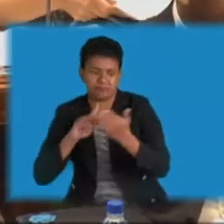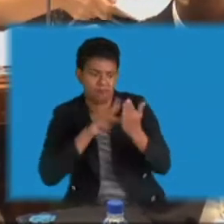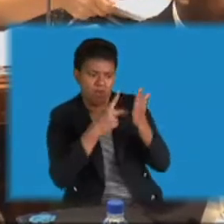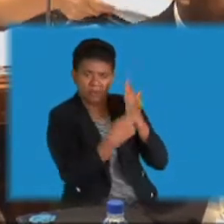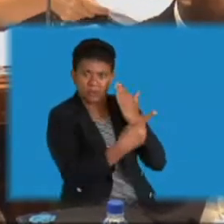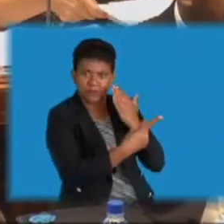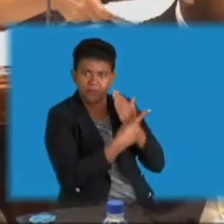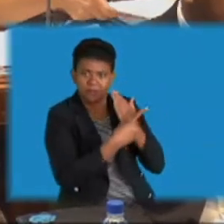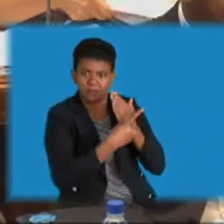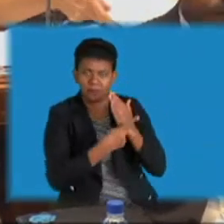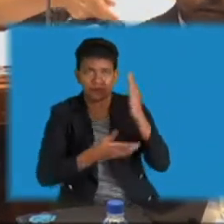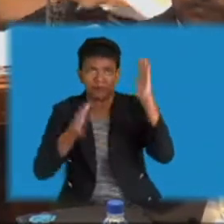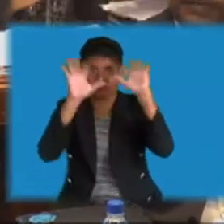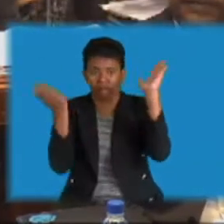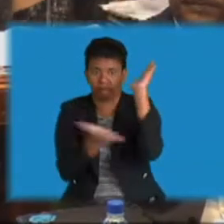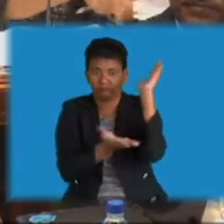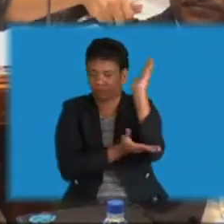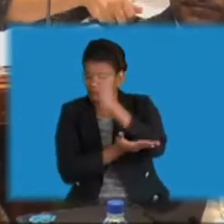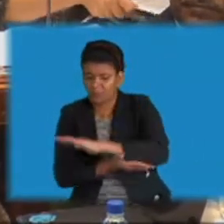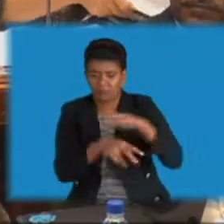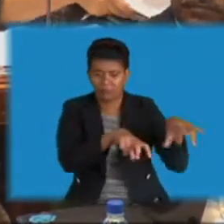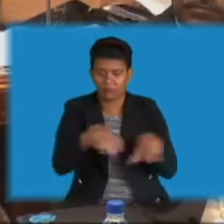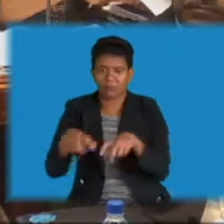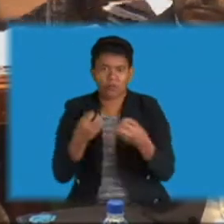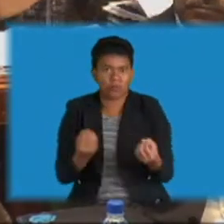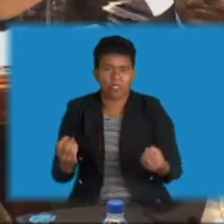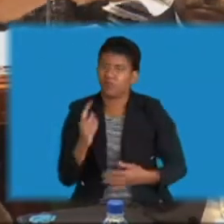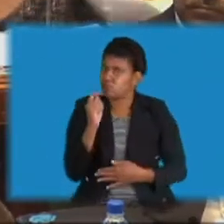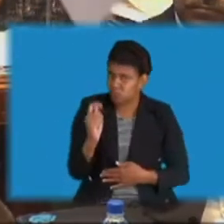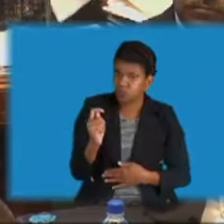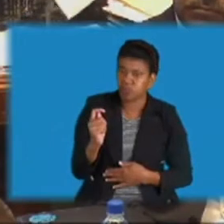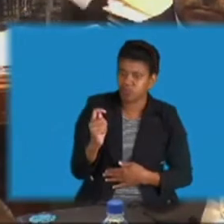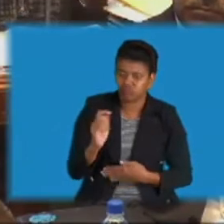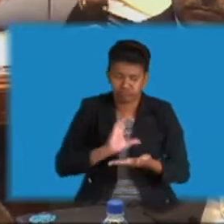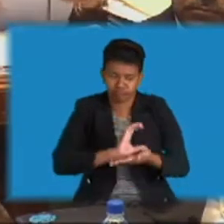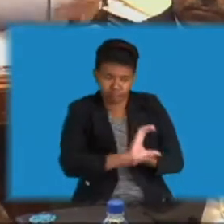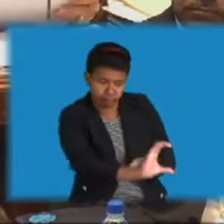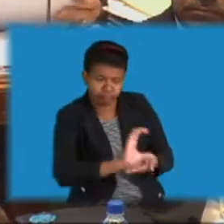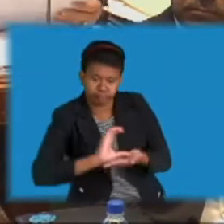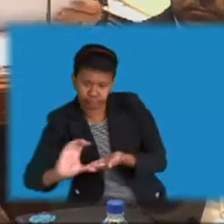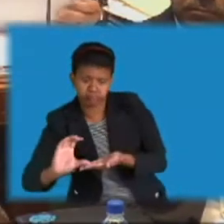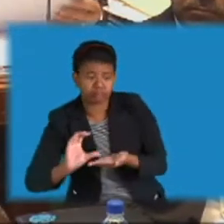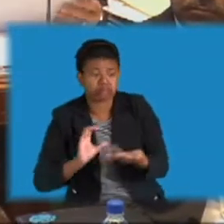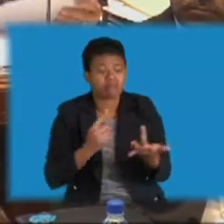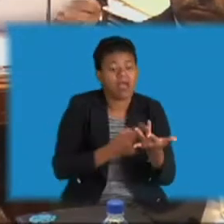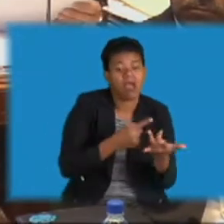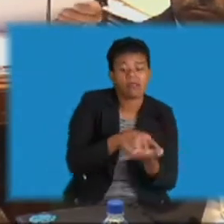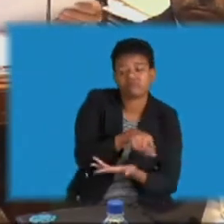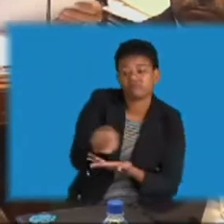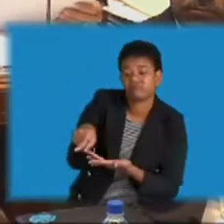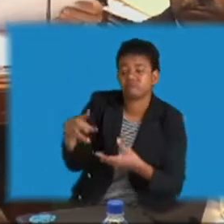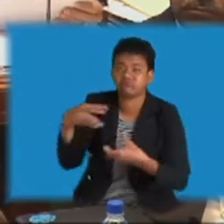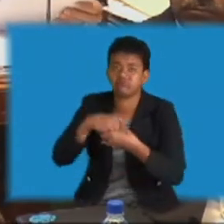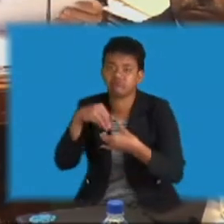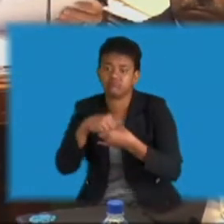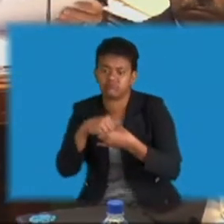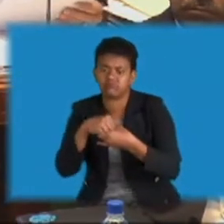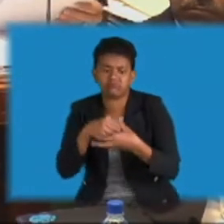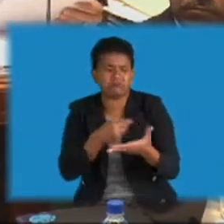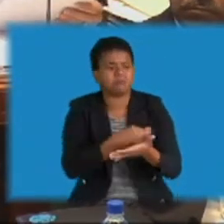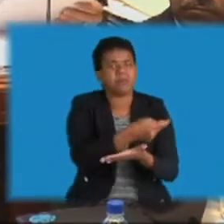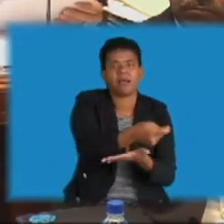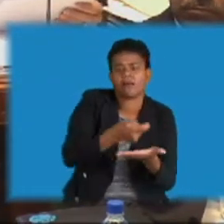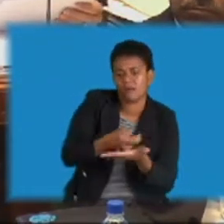harvesting equipment as well. There is also an added component of funds paid to landowners for stampage,